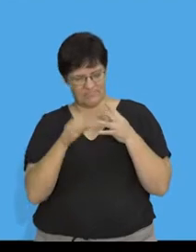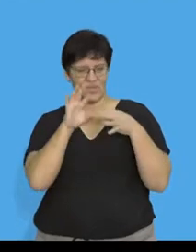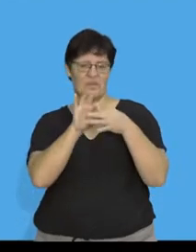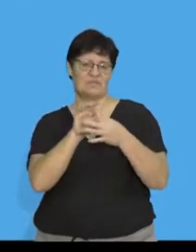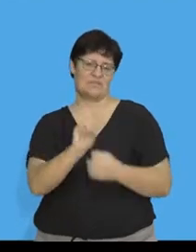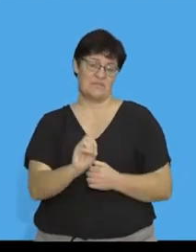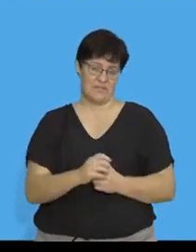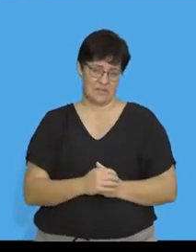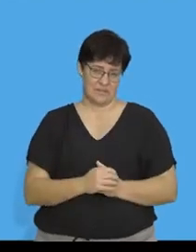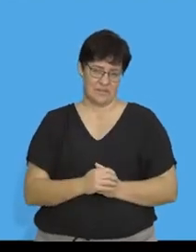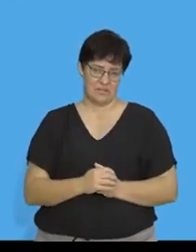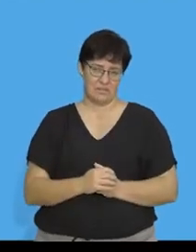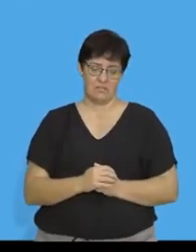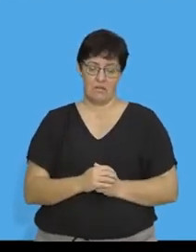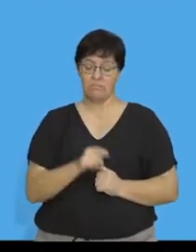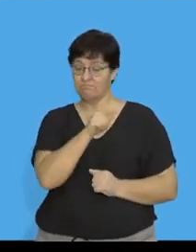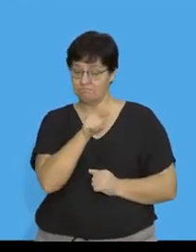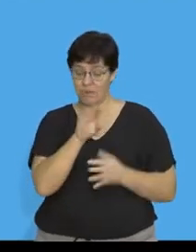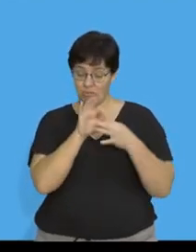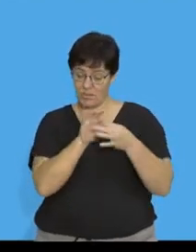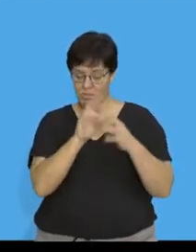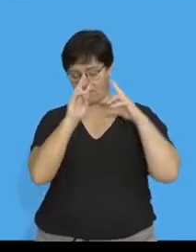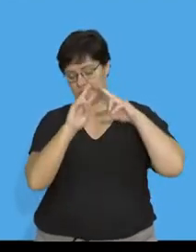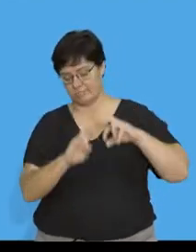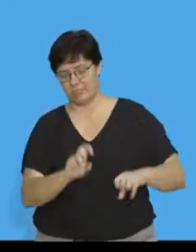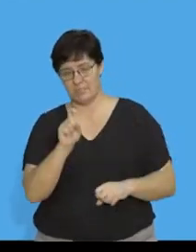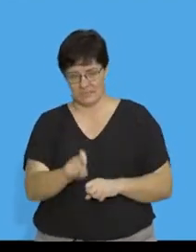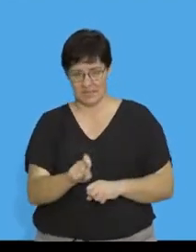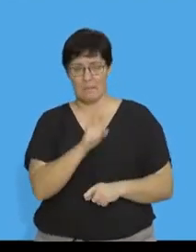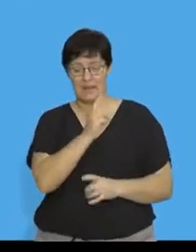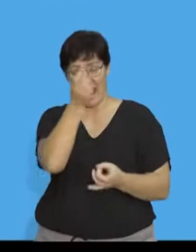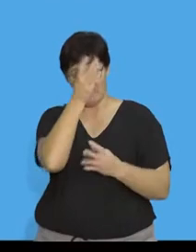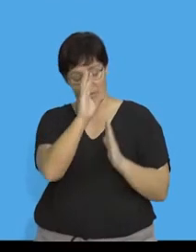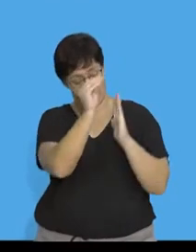change: the independent and the dependent.